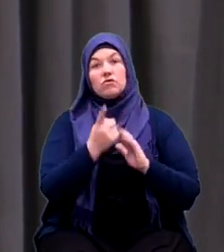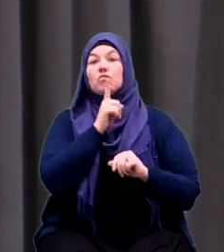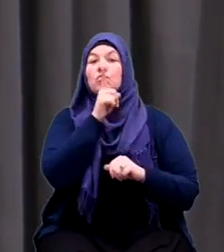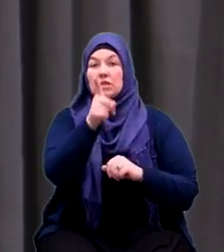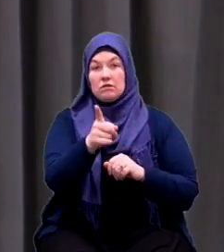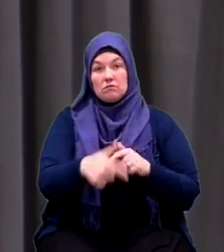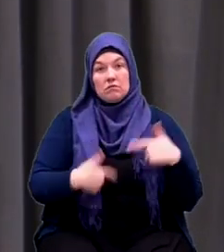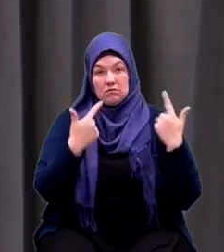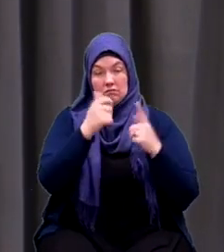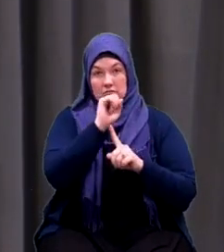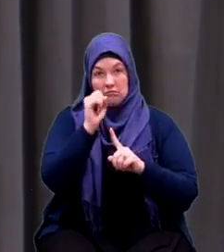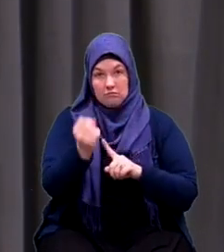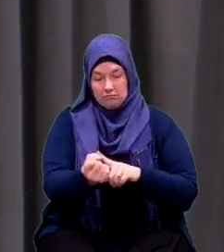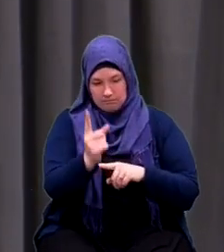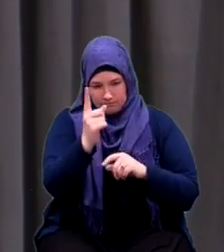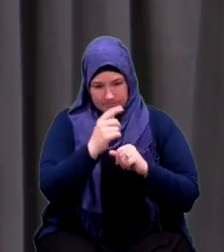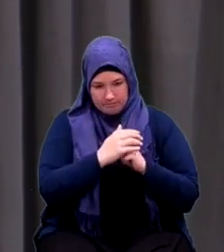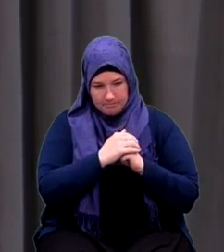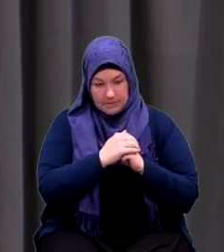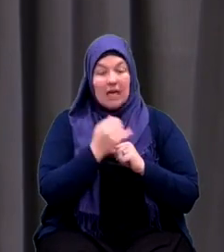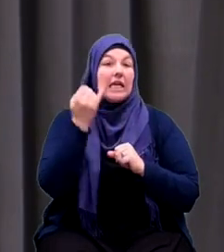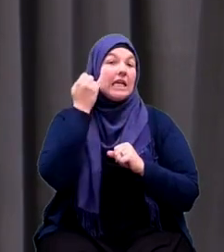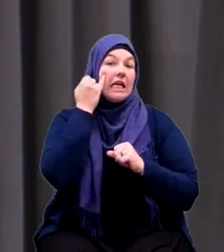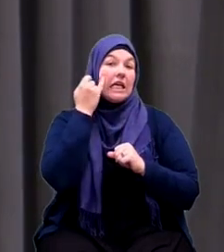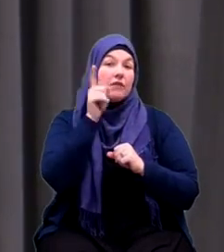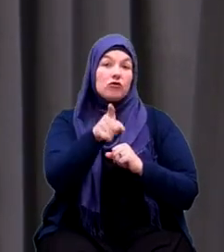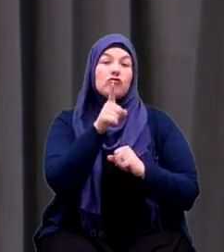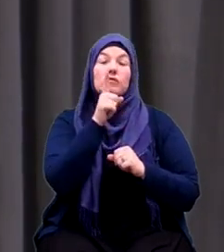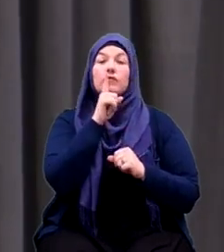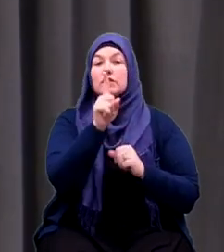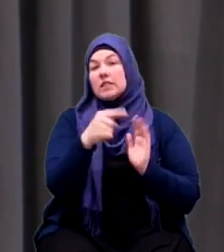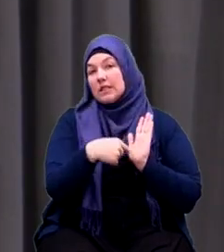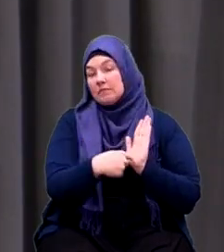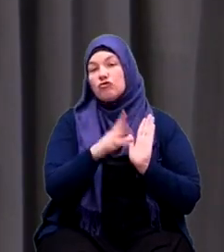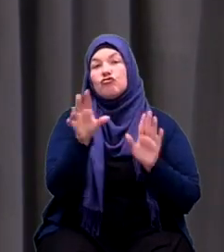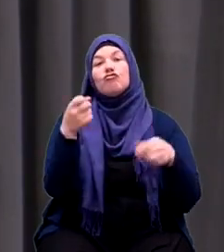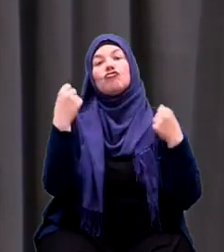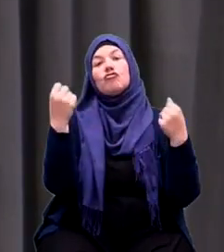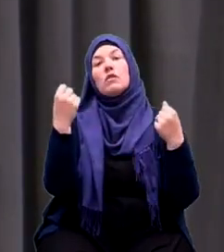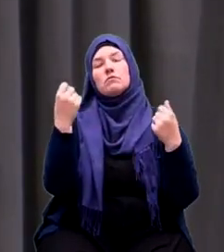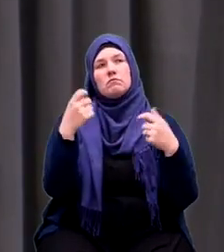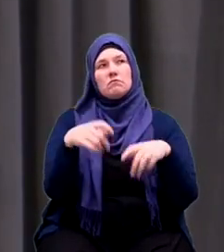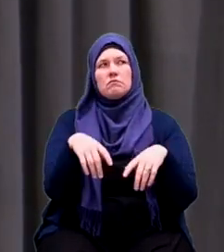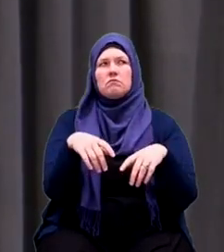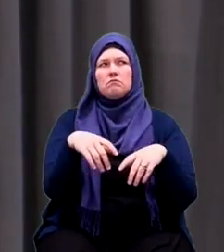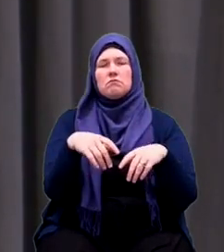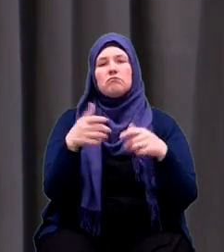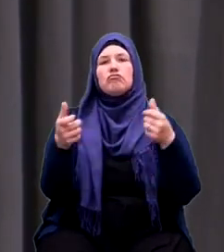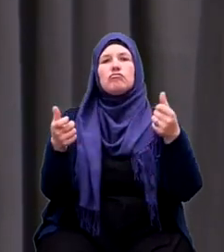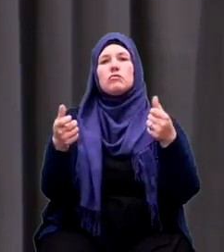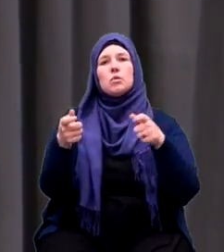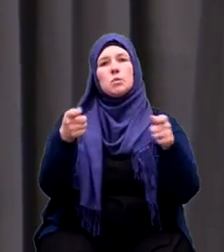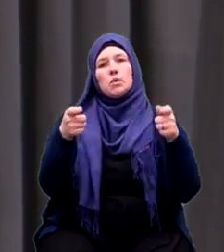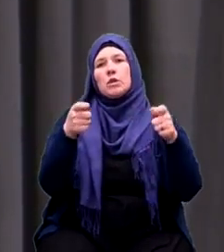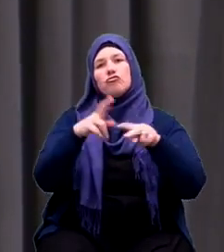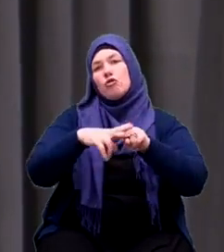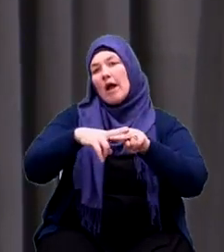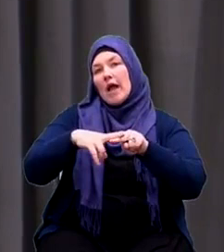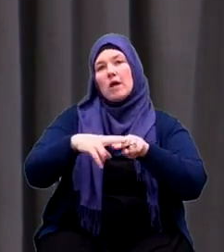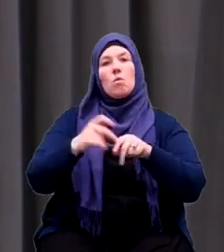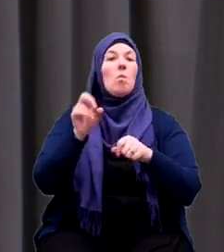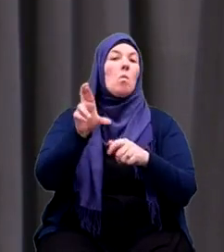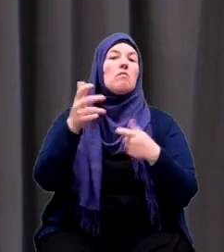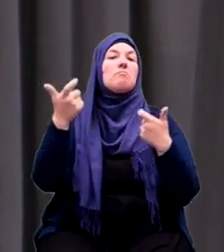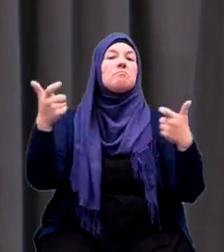life is the fact that if you are driving a train or if you are driving a